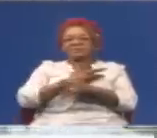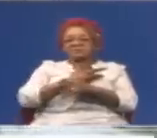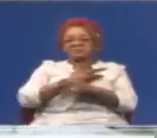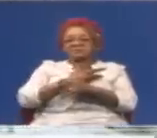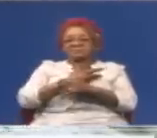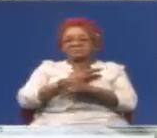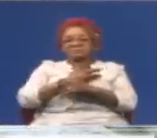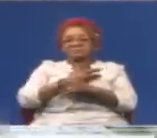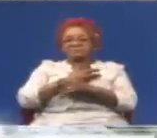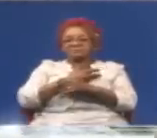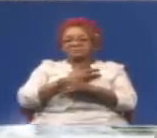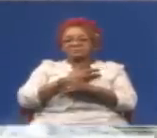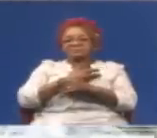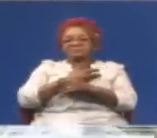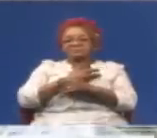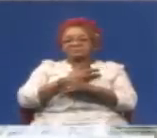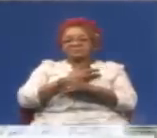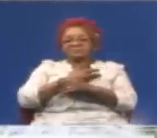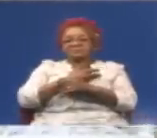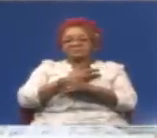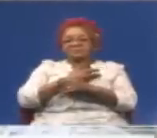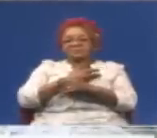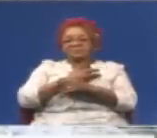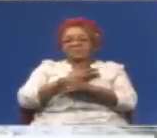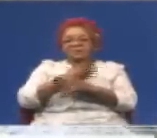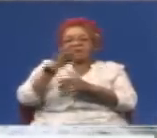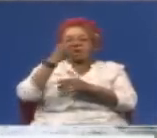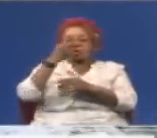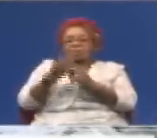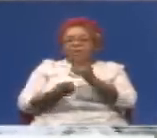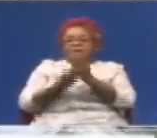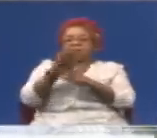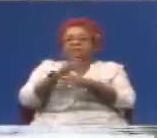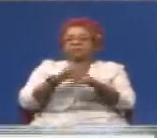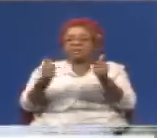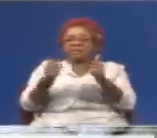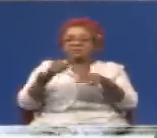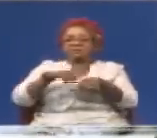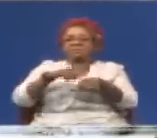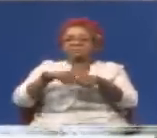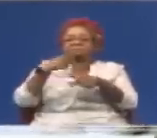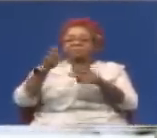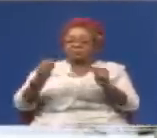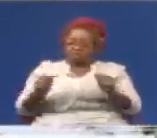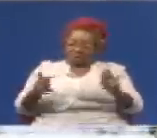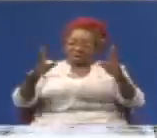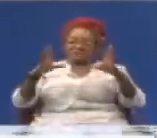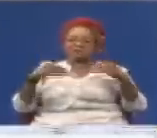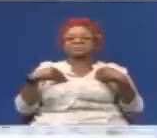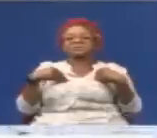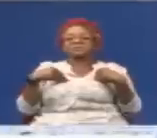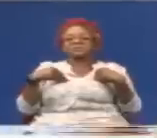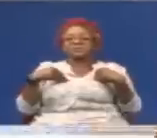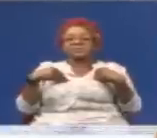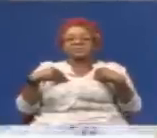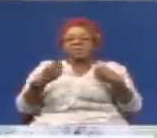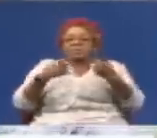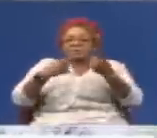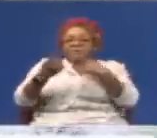In terms of imagery, Ruto came out very well when he said, I agree. We discuss